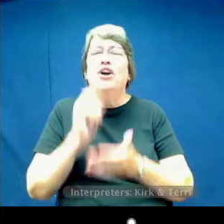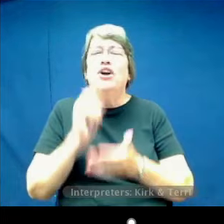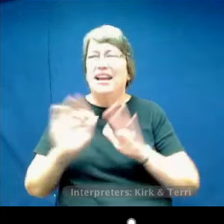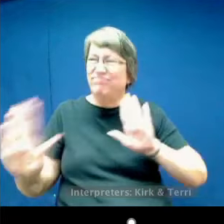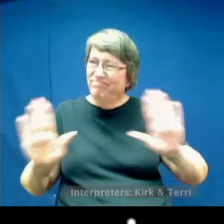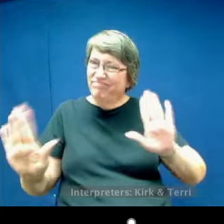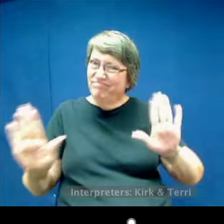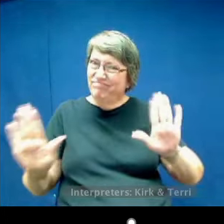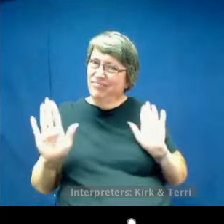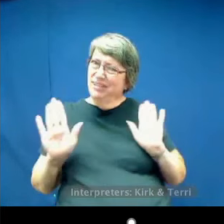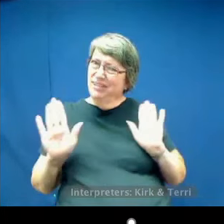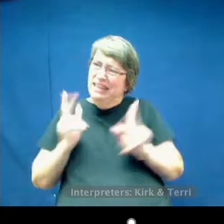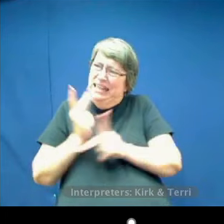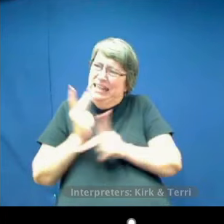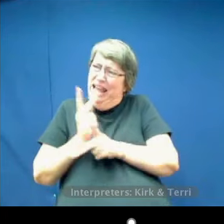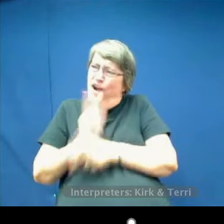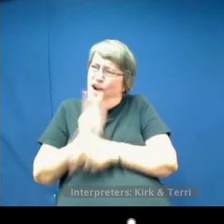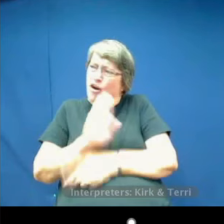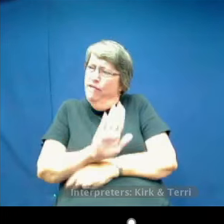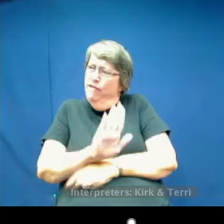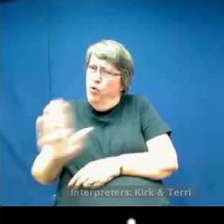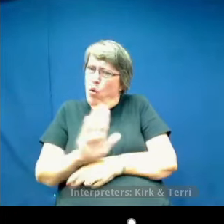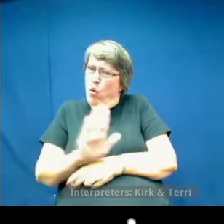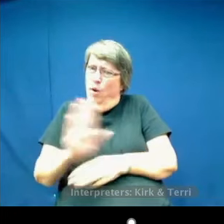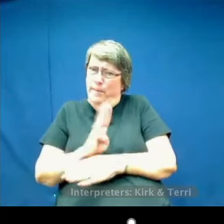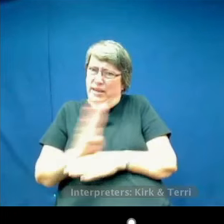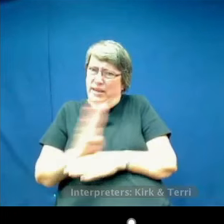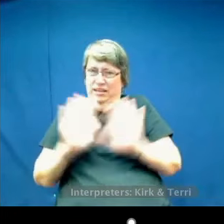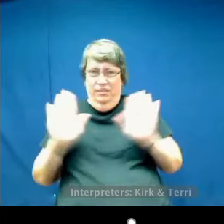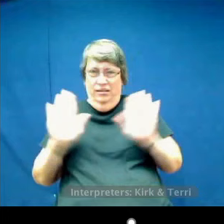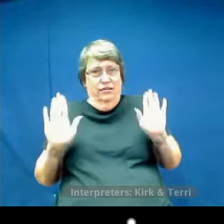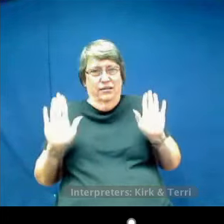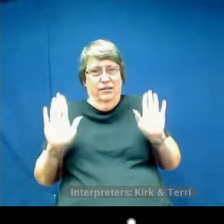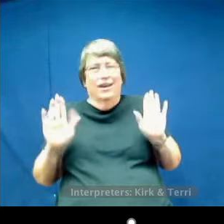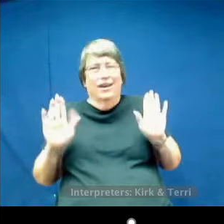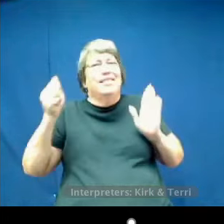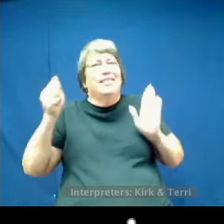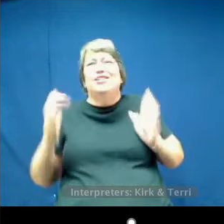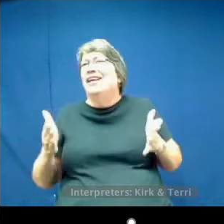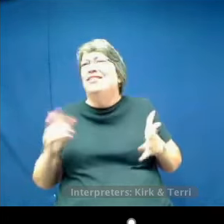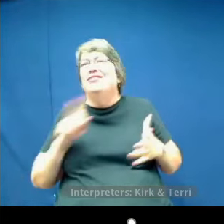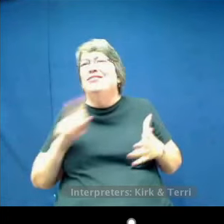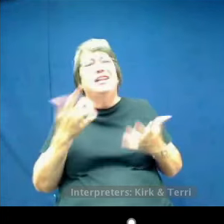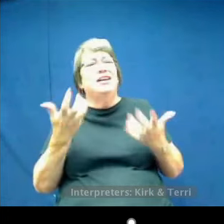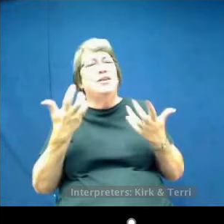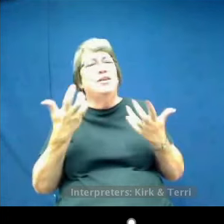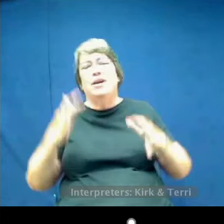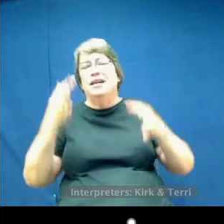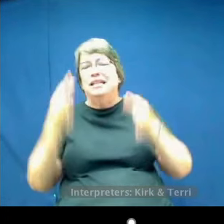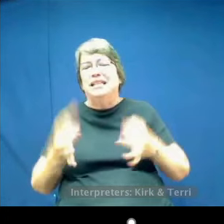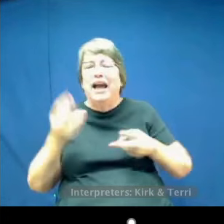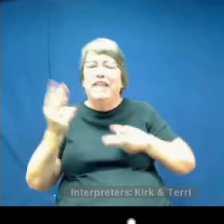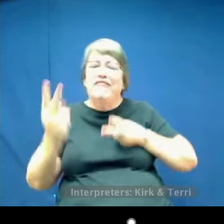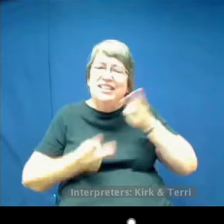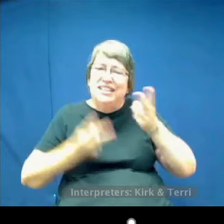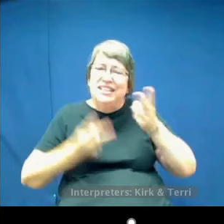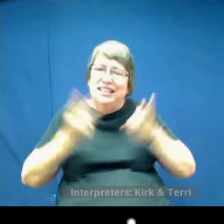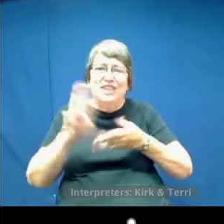private. They don't really want to decide a visitation schedule for the family. They would prefer that people